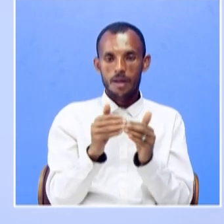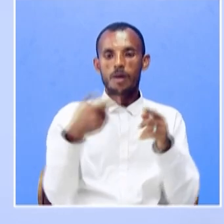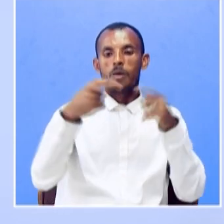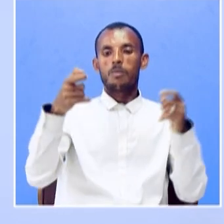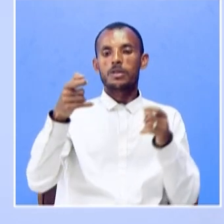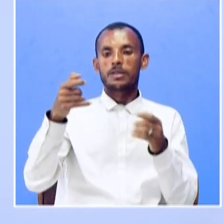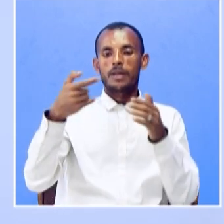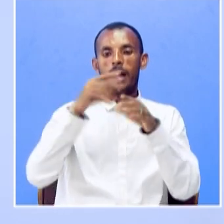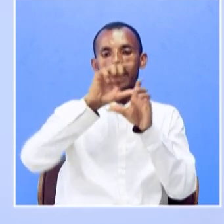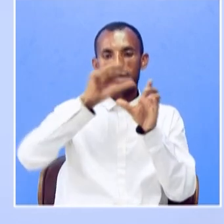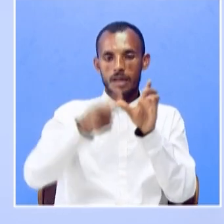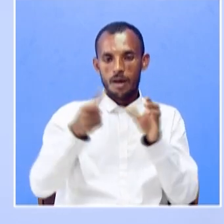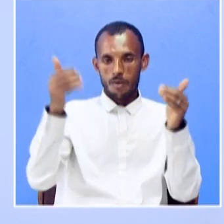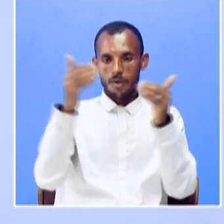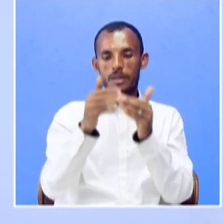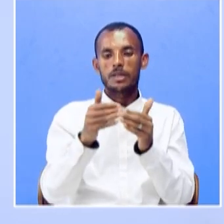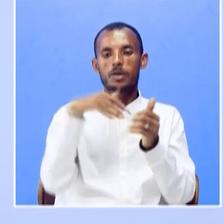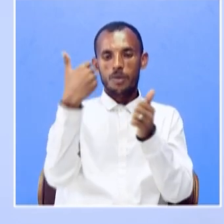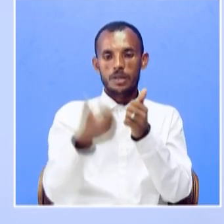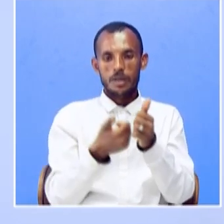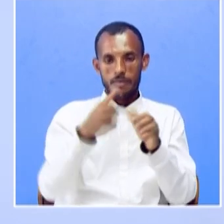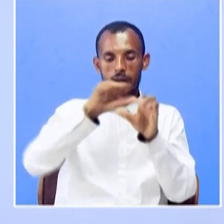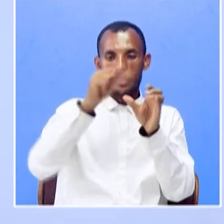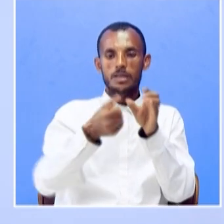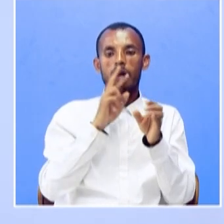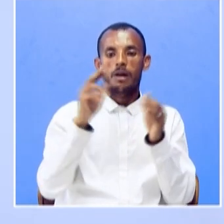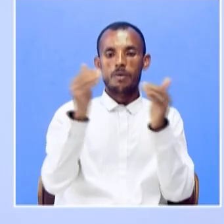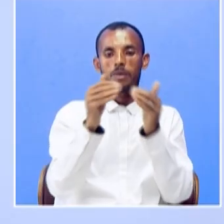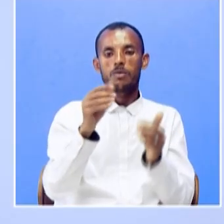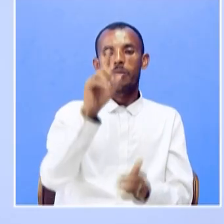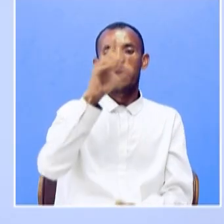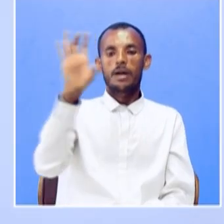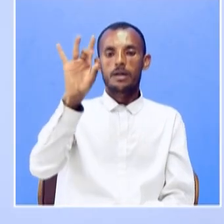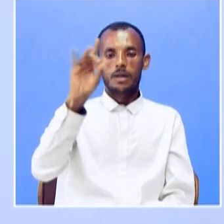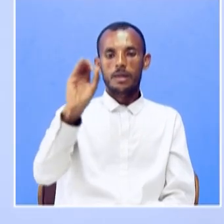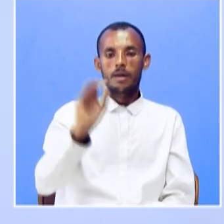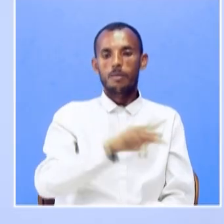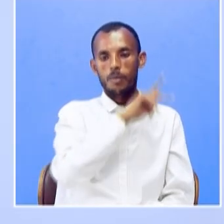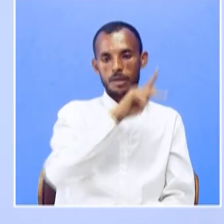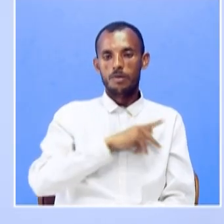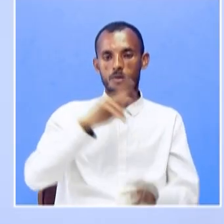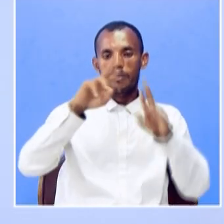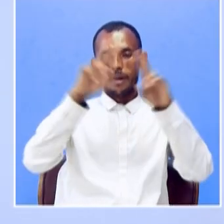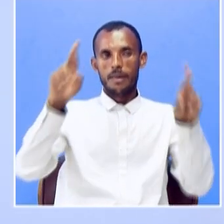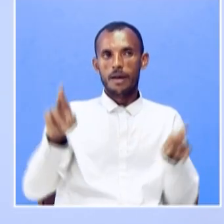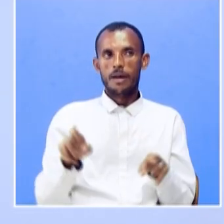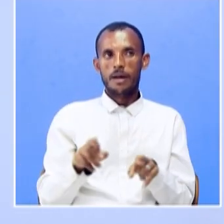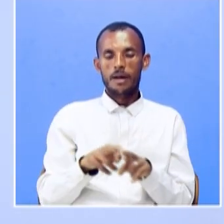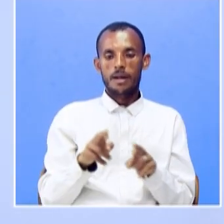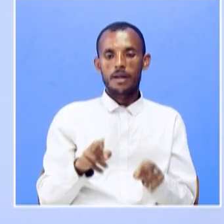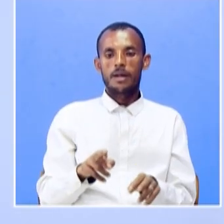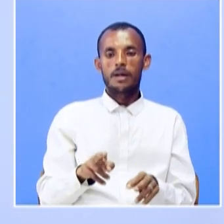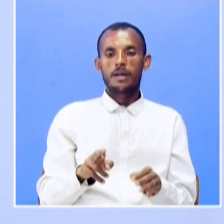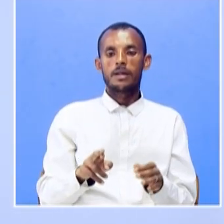are congruent, consecutive angles supplementary. Properties of rectangle, in addition, properties of rectangle,